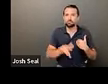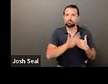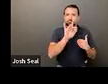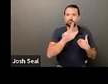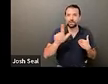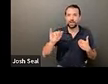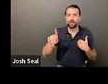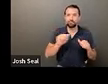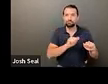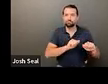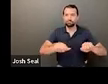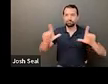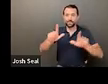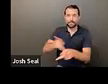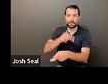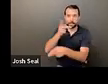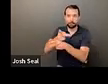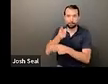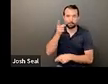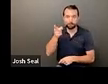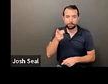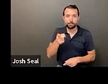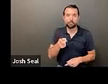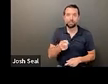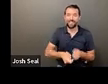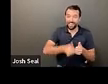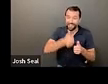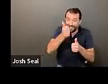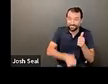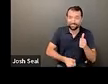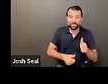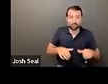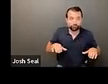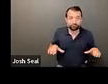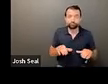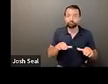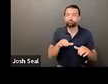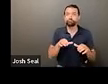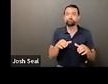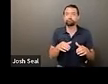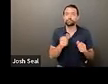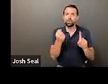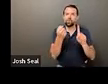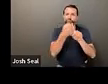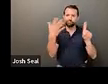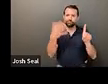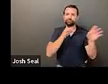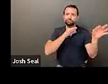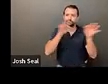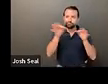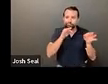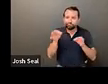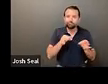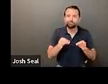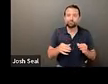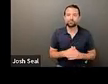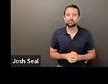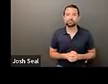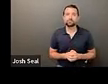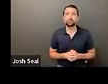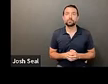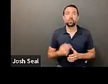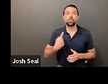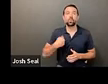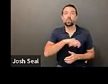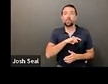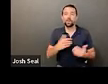of detail about every single one of these activities. And we're going to talk very specifically about, for example, determination of